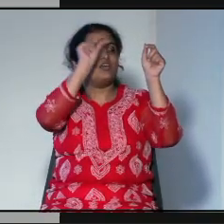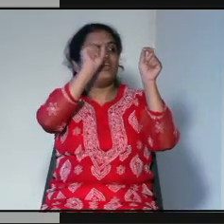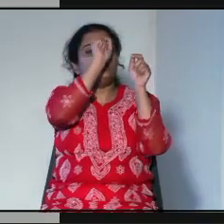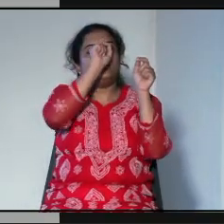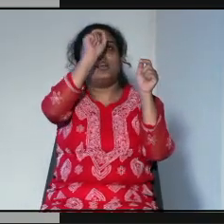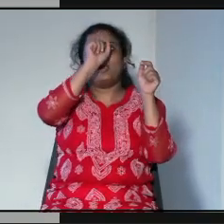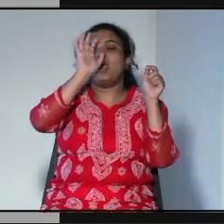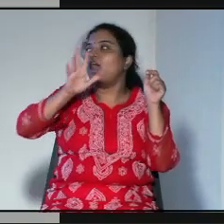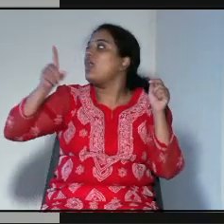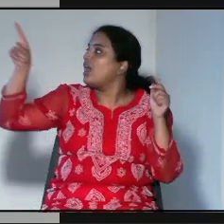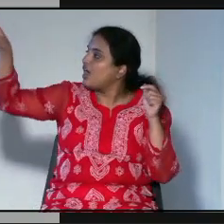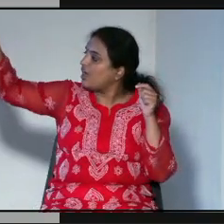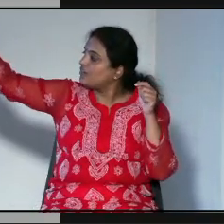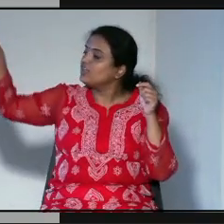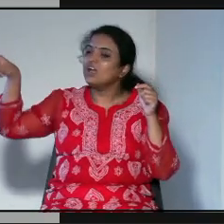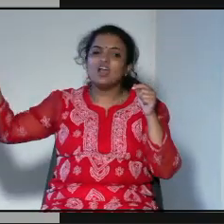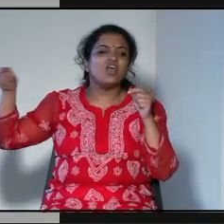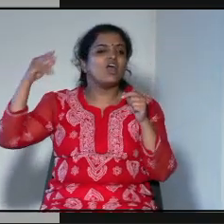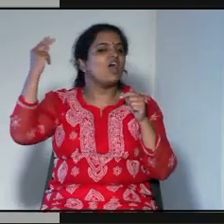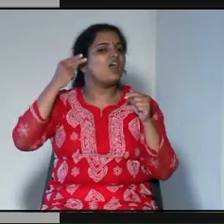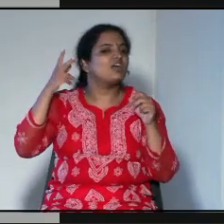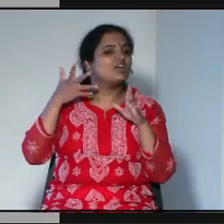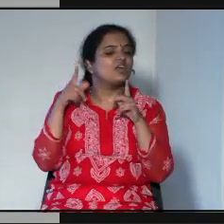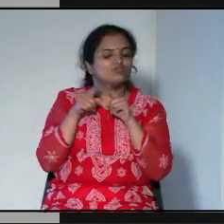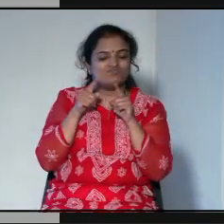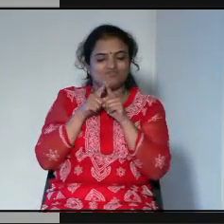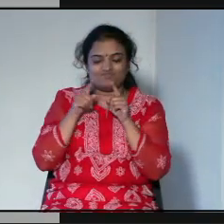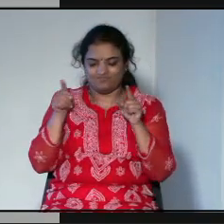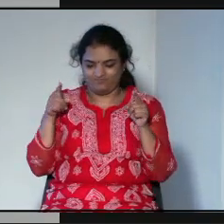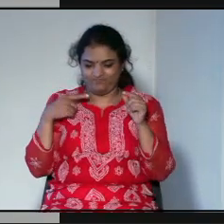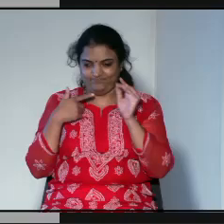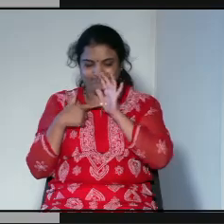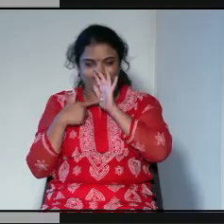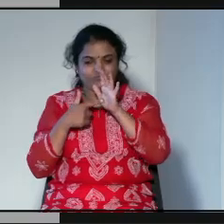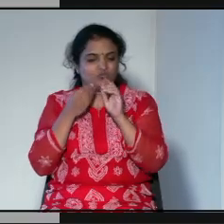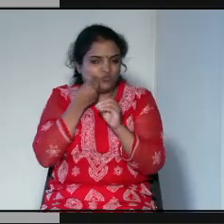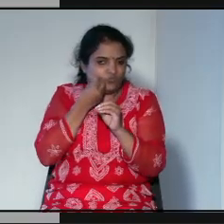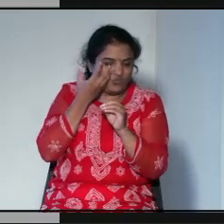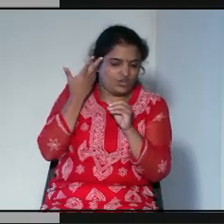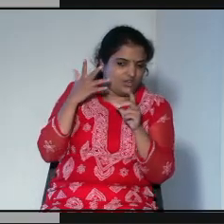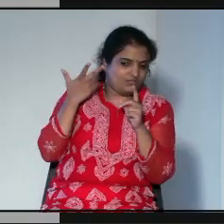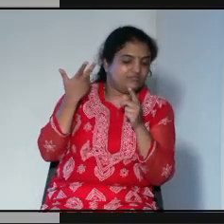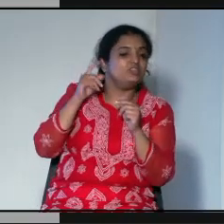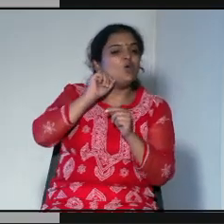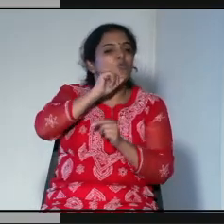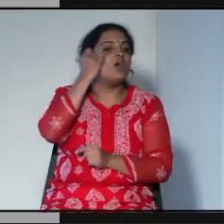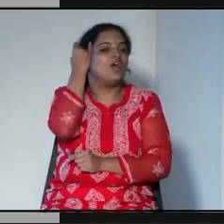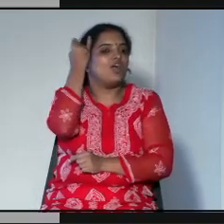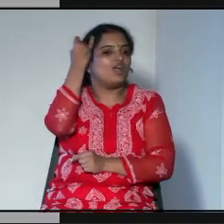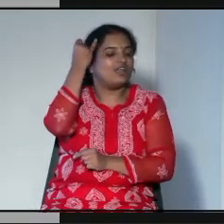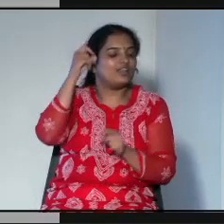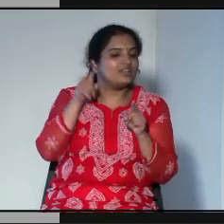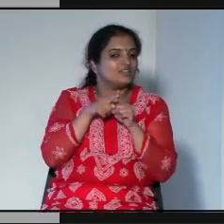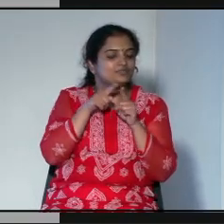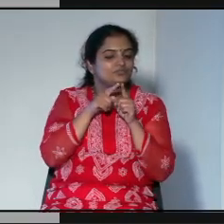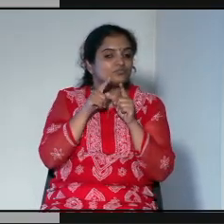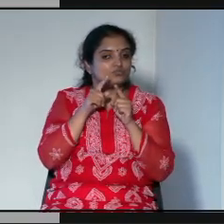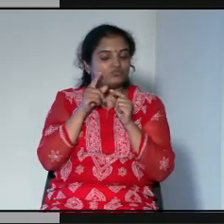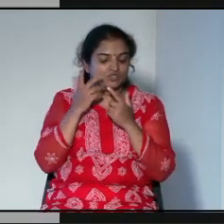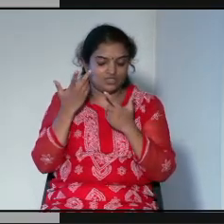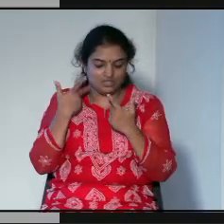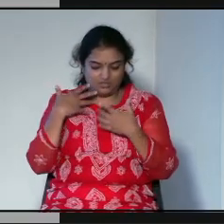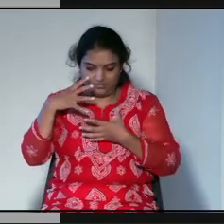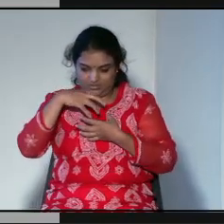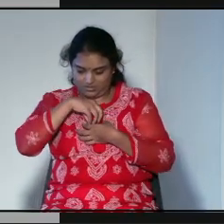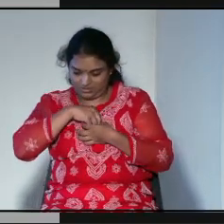of the artist flits about and settles at will within this diverse cast of characters. It is hard to decide whether she